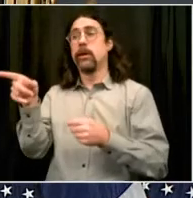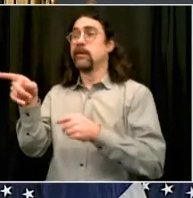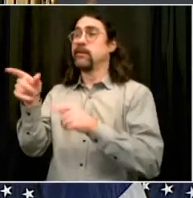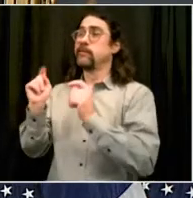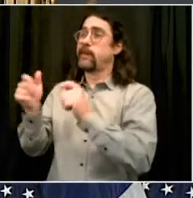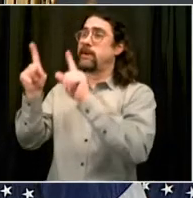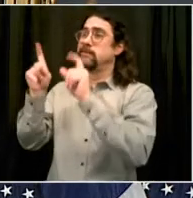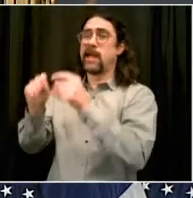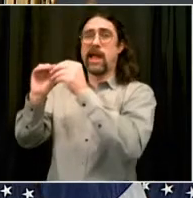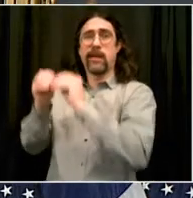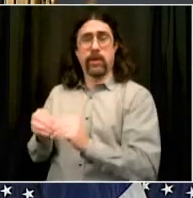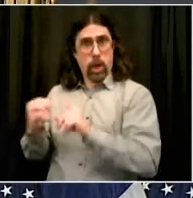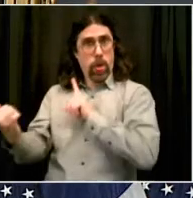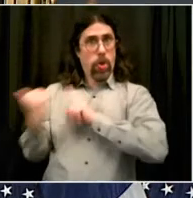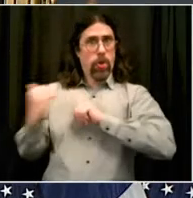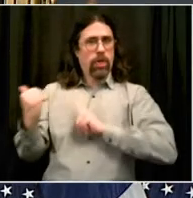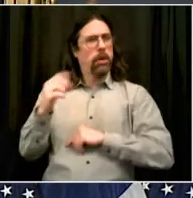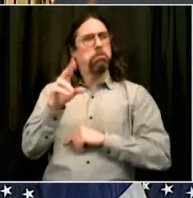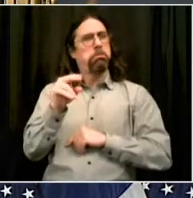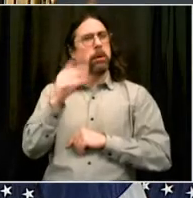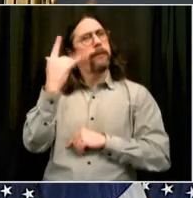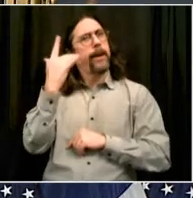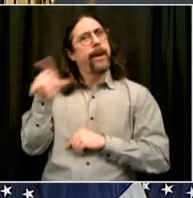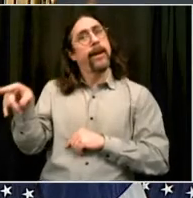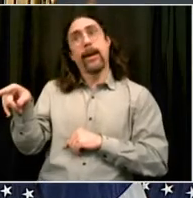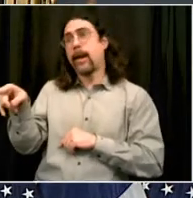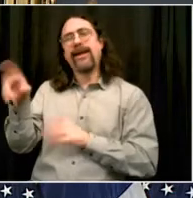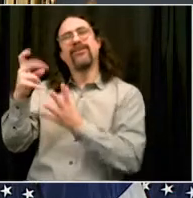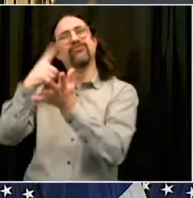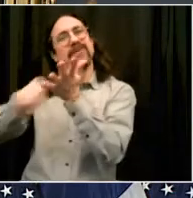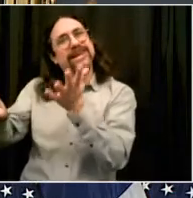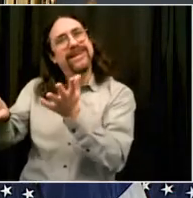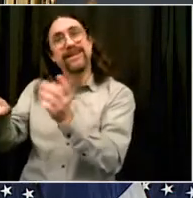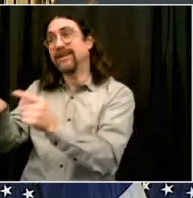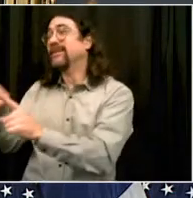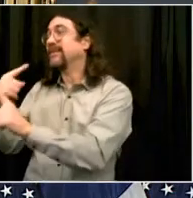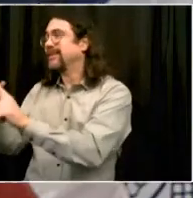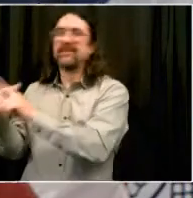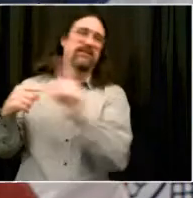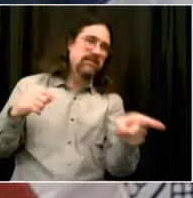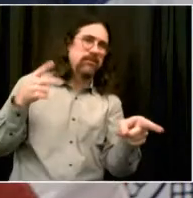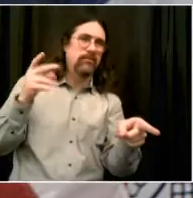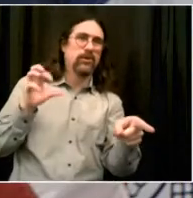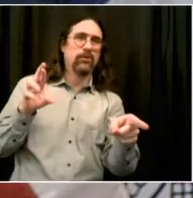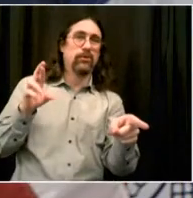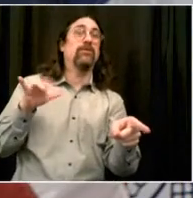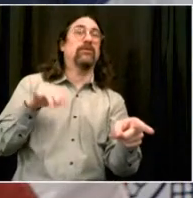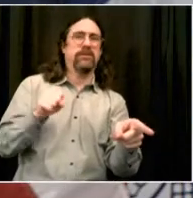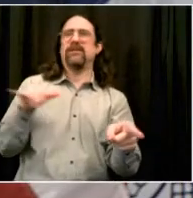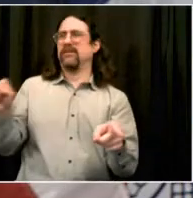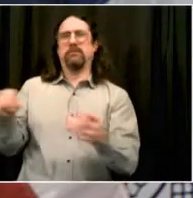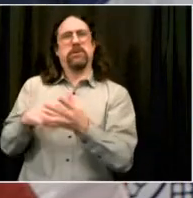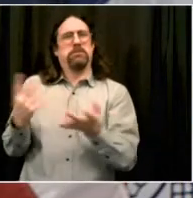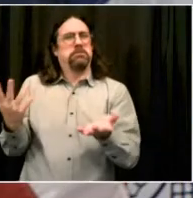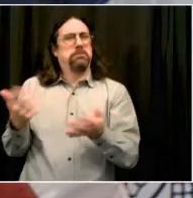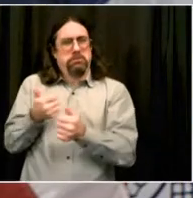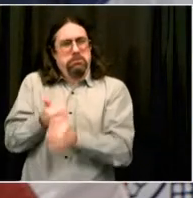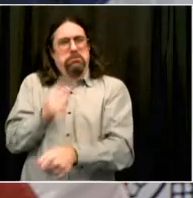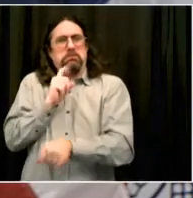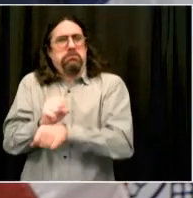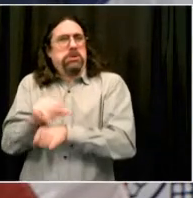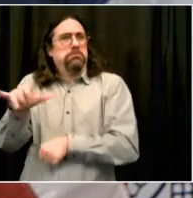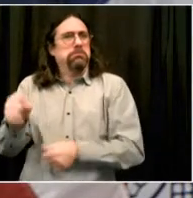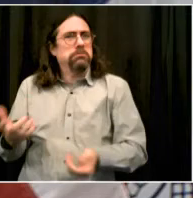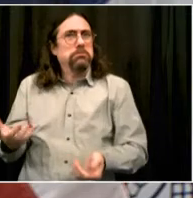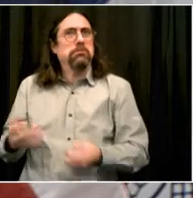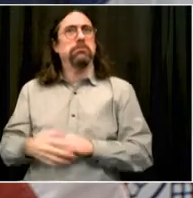Nothing else for me. No, excellent response. Thank you. Thank you. Go ahead. The next is Amanda Eisenberg from Politico.